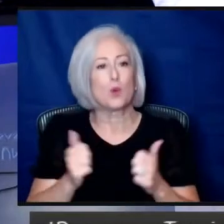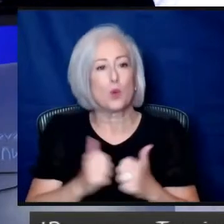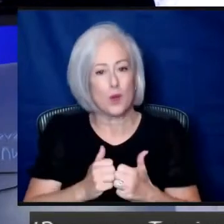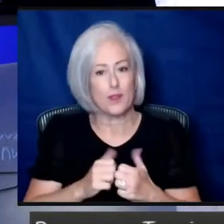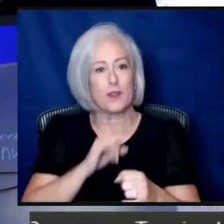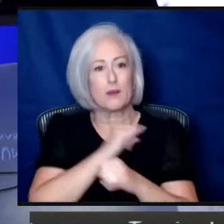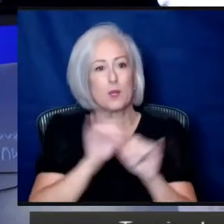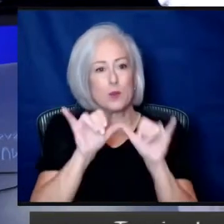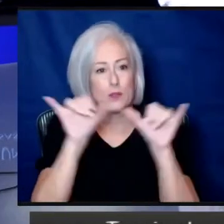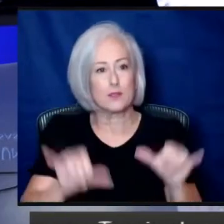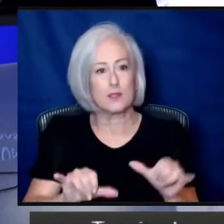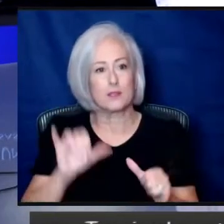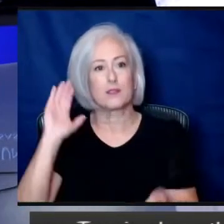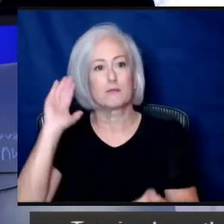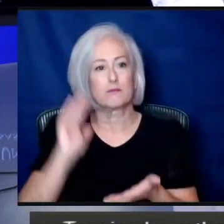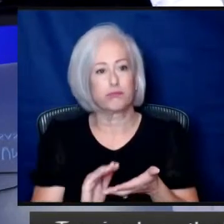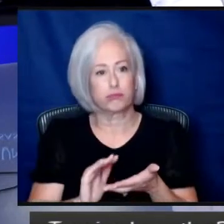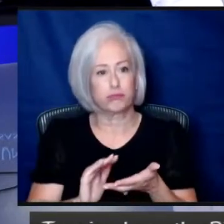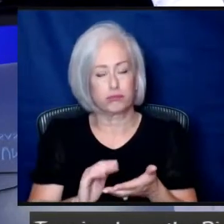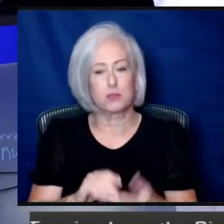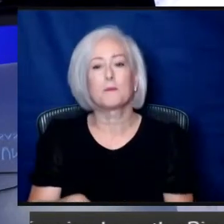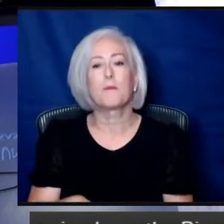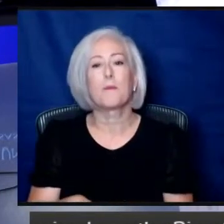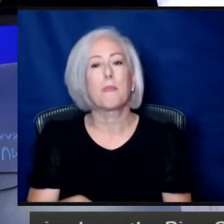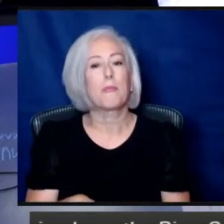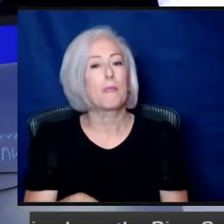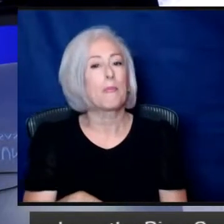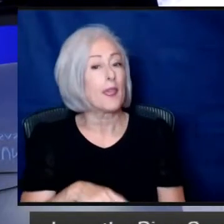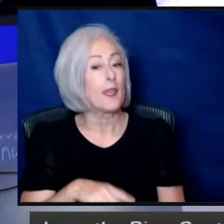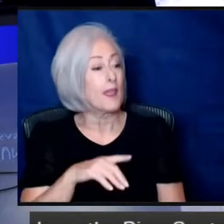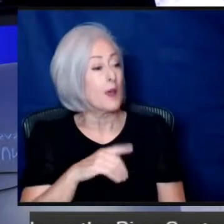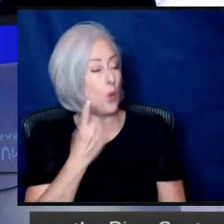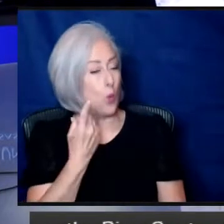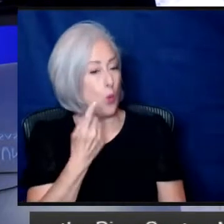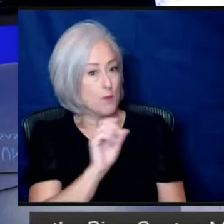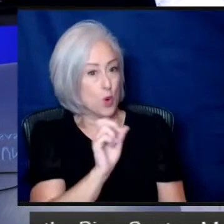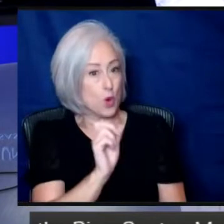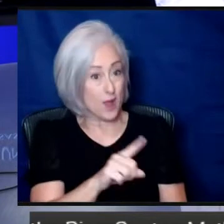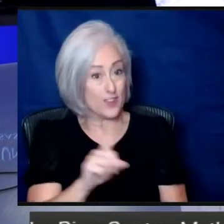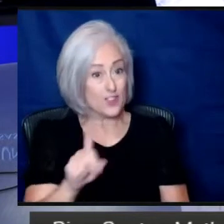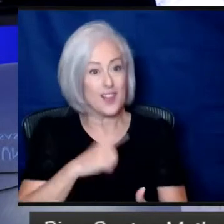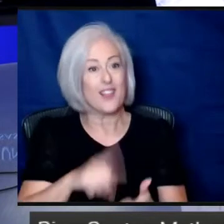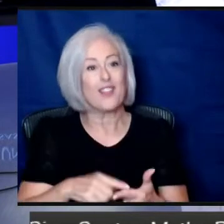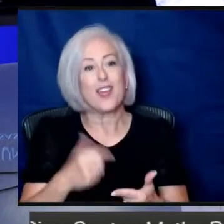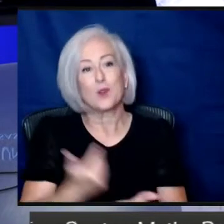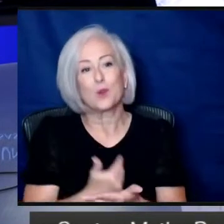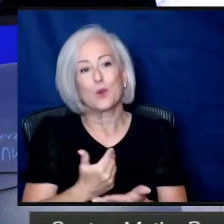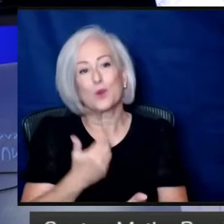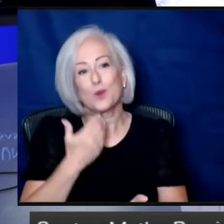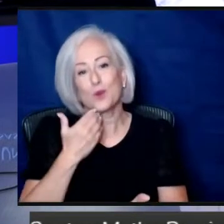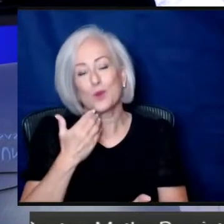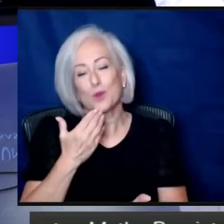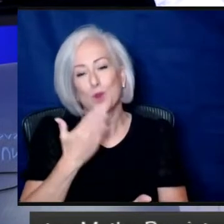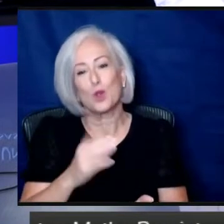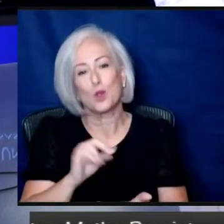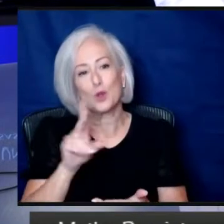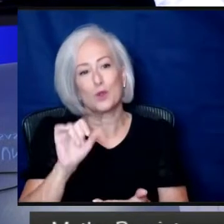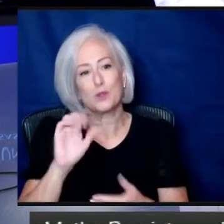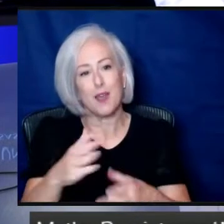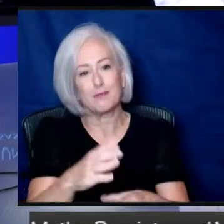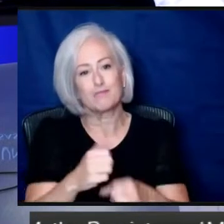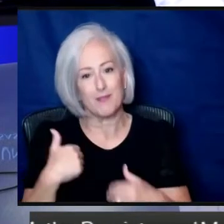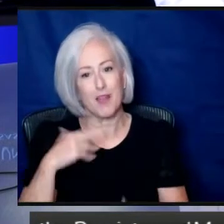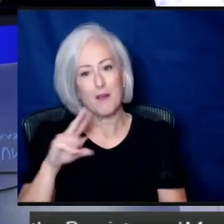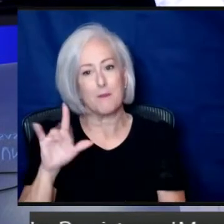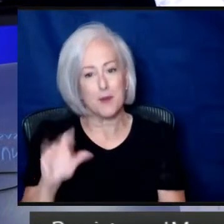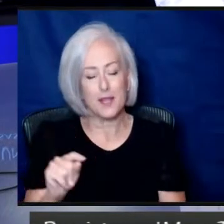get to the good stuff, the good news about owning a pet. Kathy wants to know, I've known several here in Southwest Missouri having COVID for a second